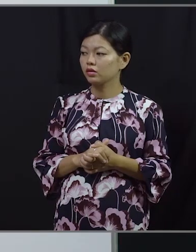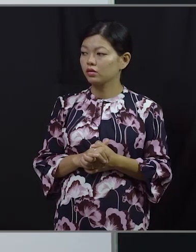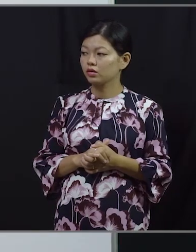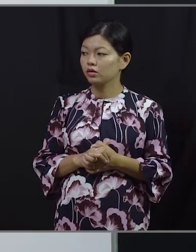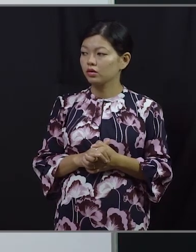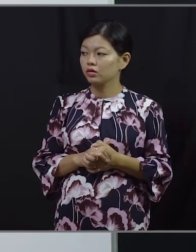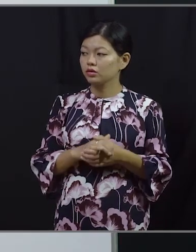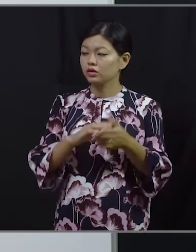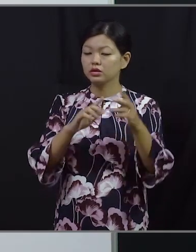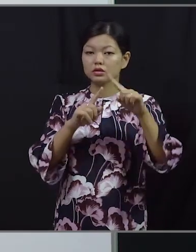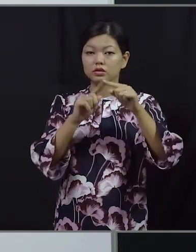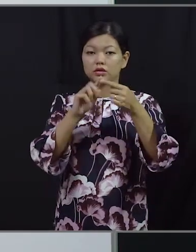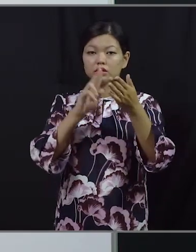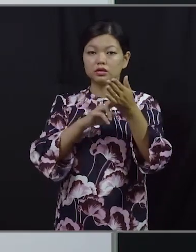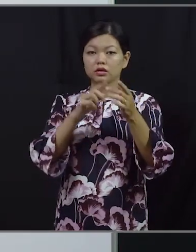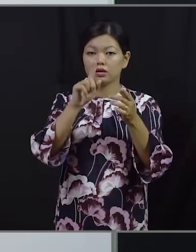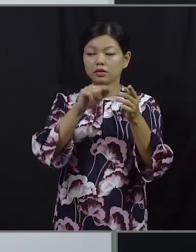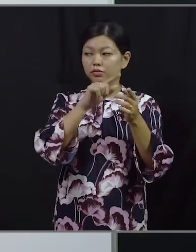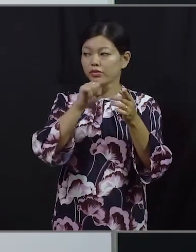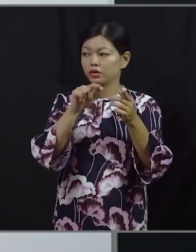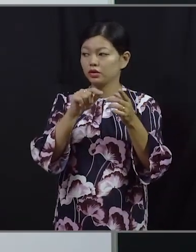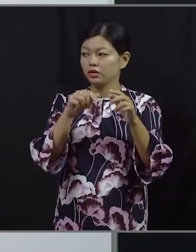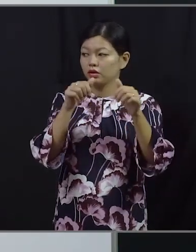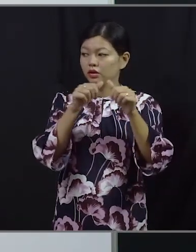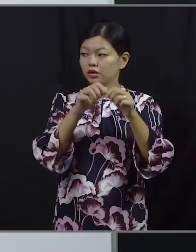A dash C, right? Okay, so for 10 beta,